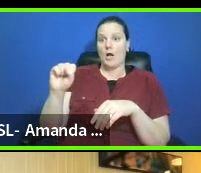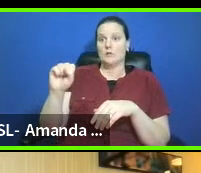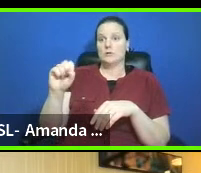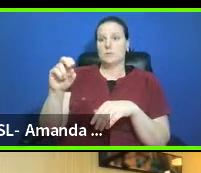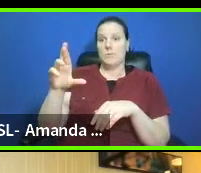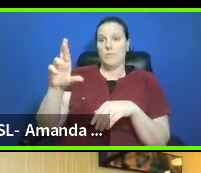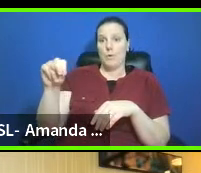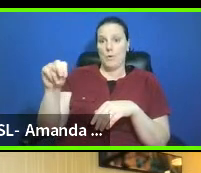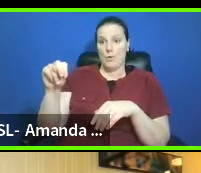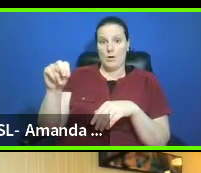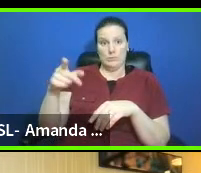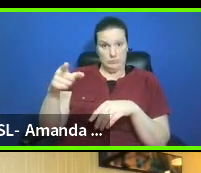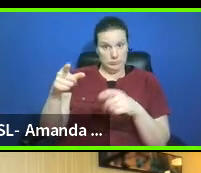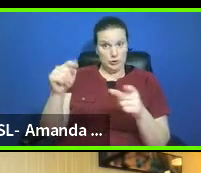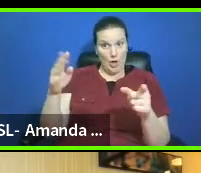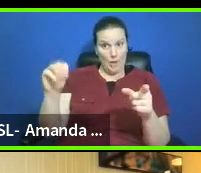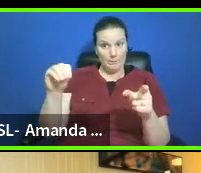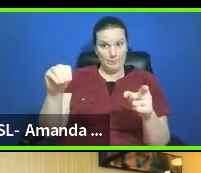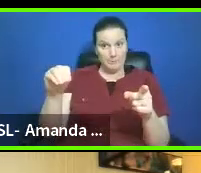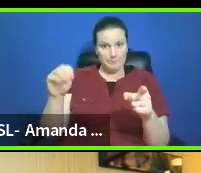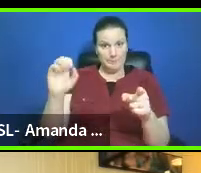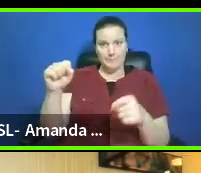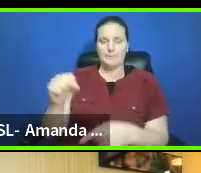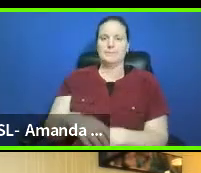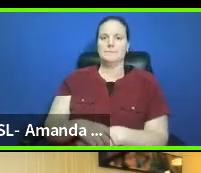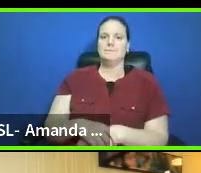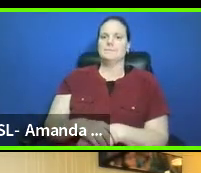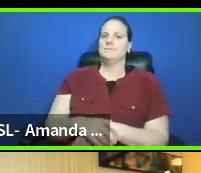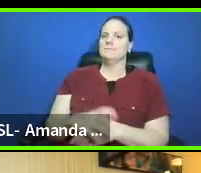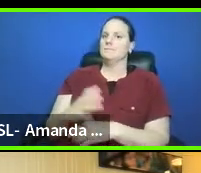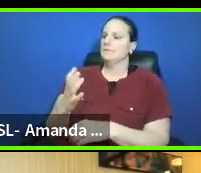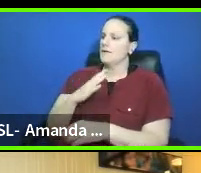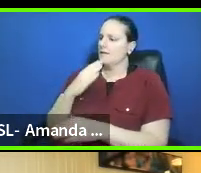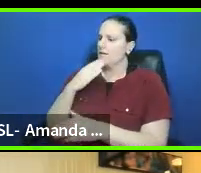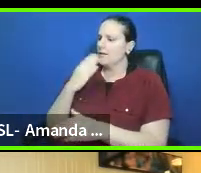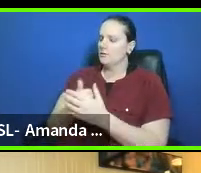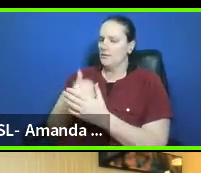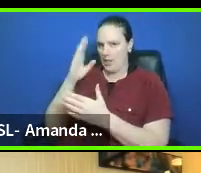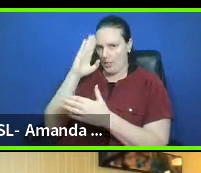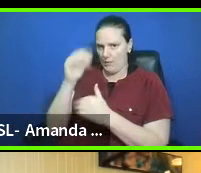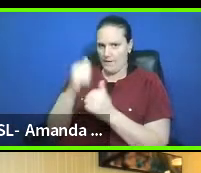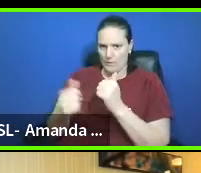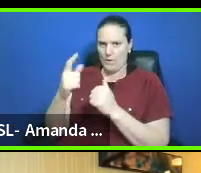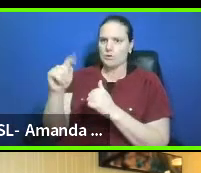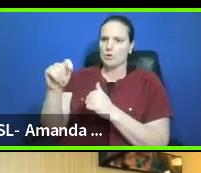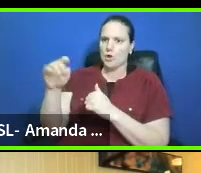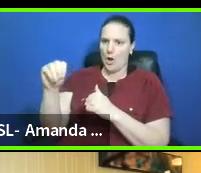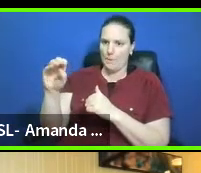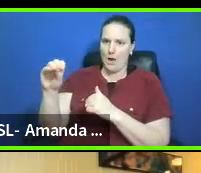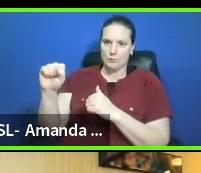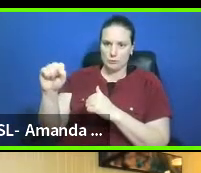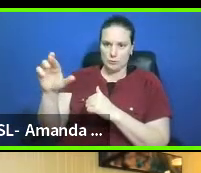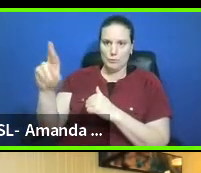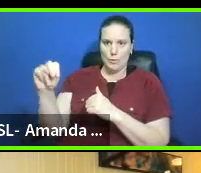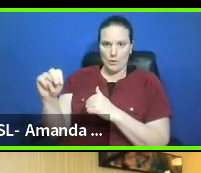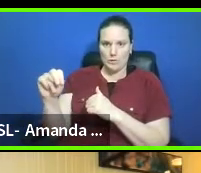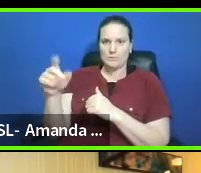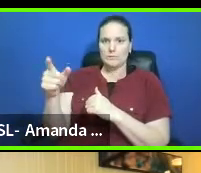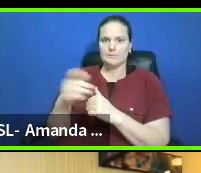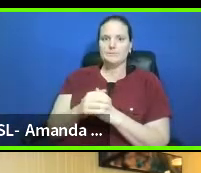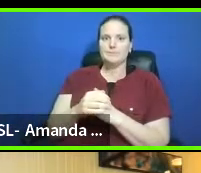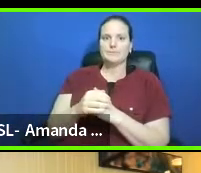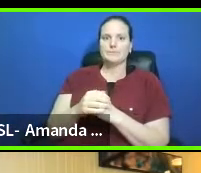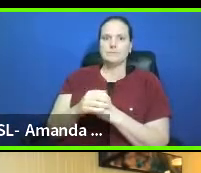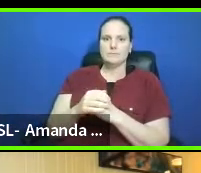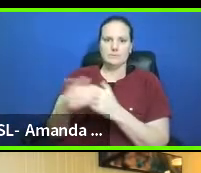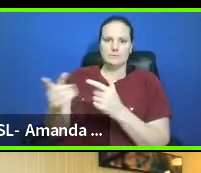Osborne, Tom Osborne, yeah. Thank you. Hello, everybody. I'm Tom Osborne. I'm a director at Night Architects